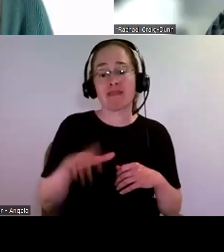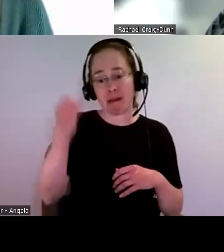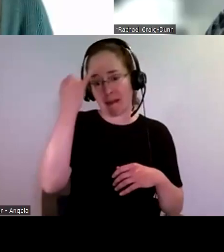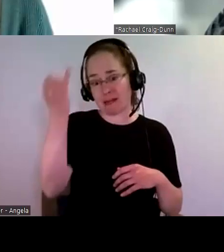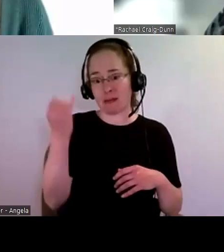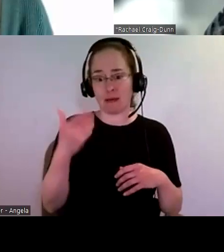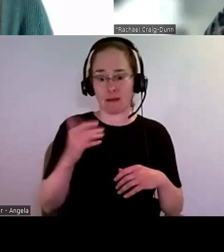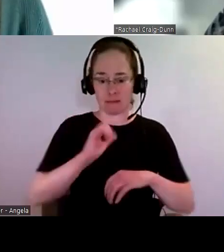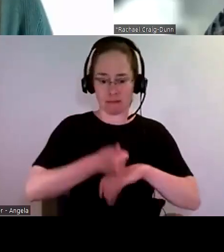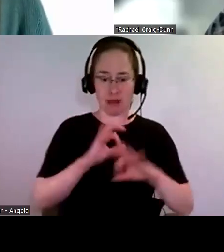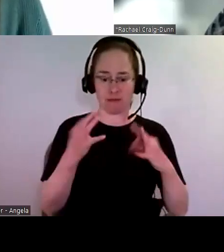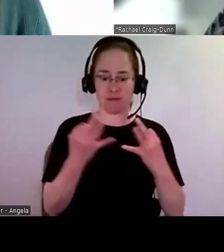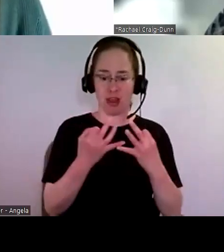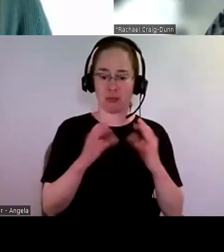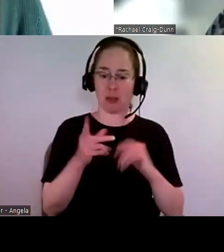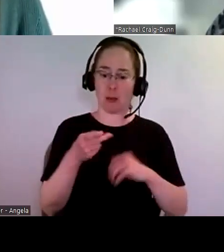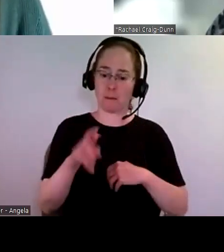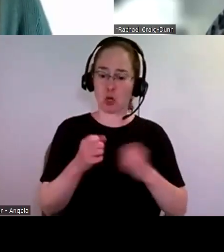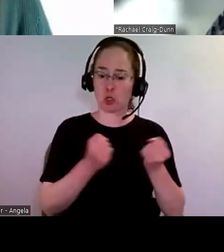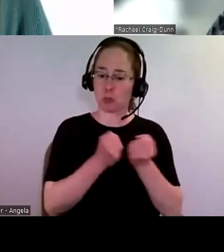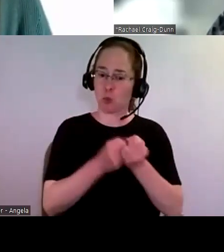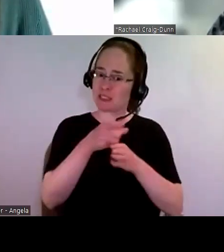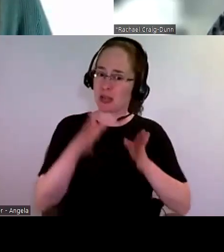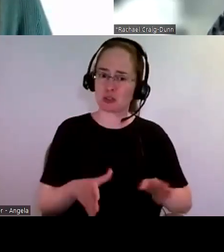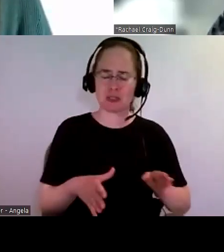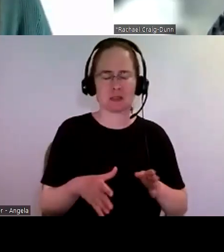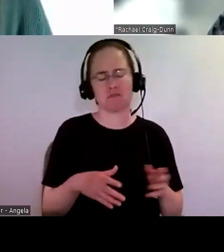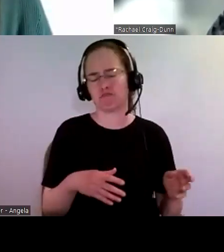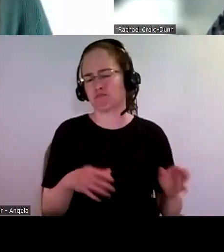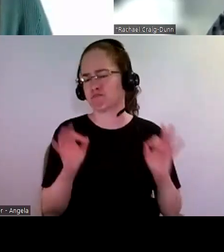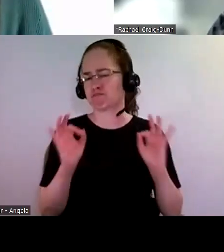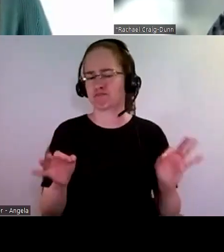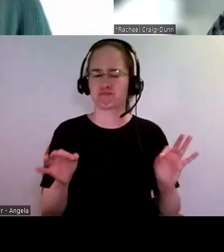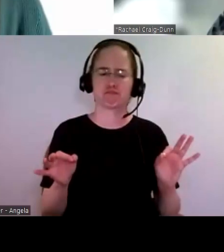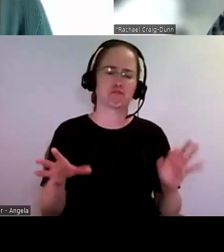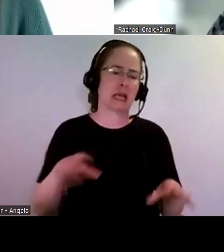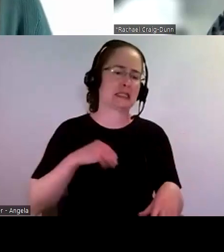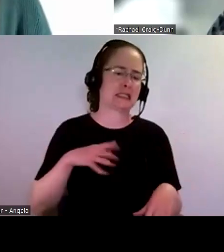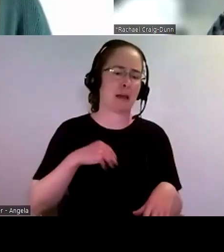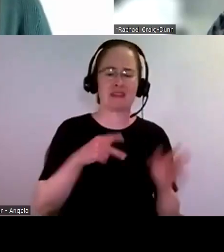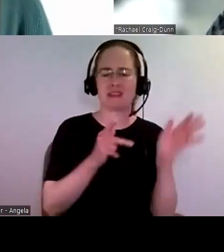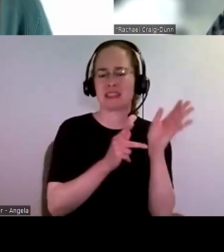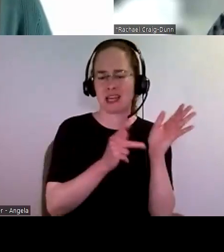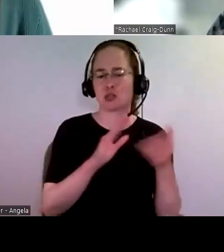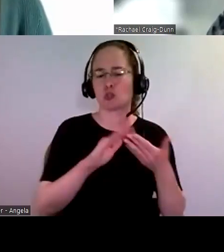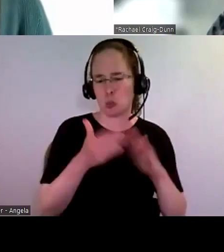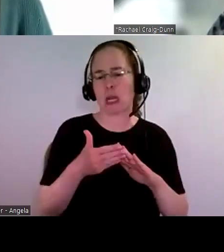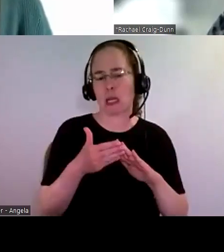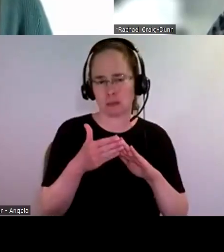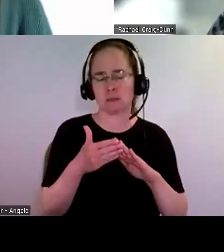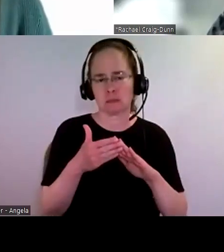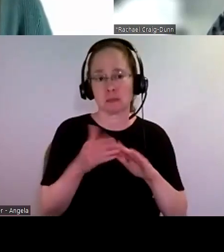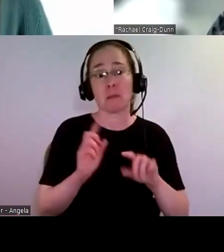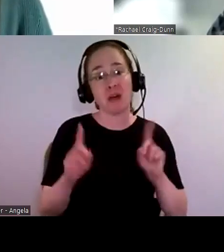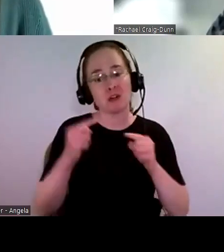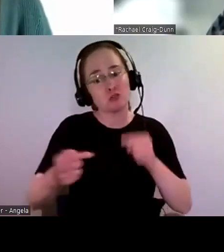a family peer support specialist it would be readily accepted in the psychiatric community, but we're